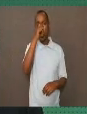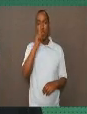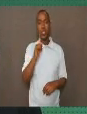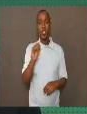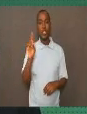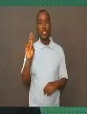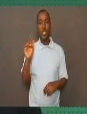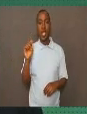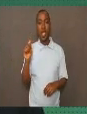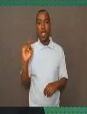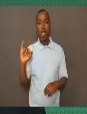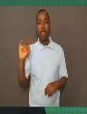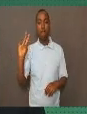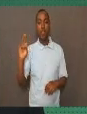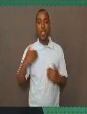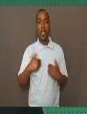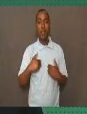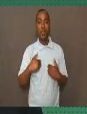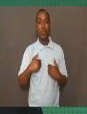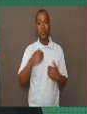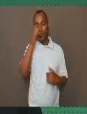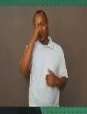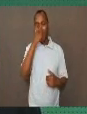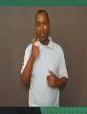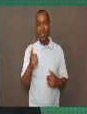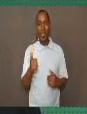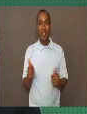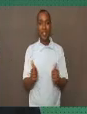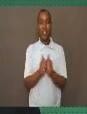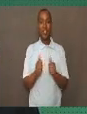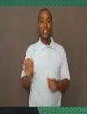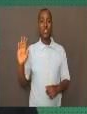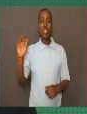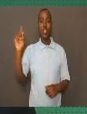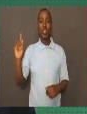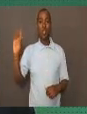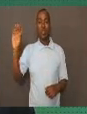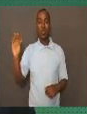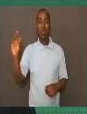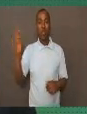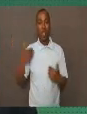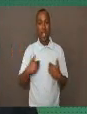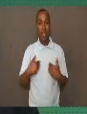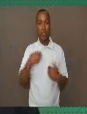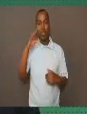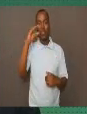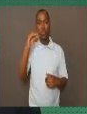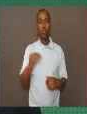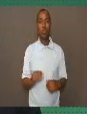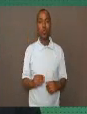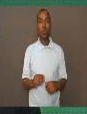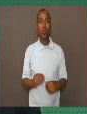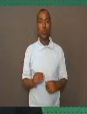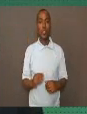HIV-positive person, the person with chancroids is at a greater risk of